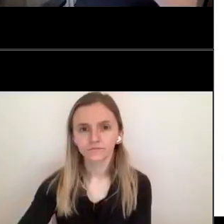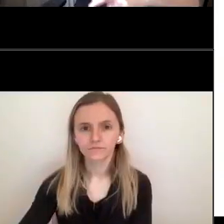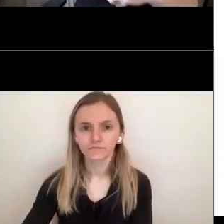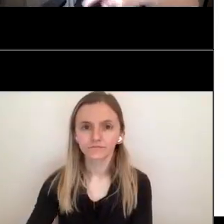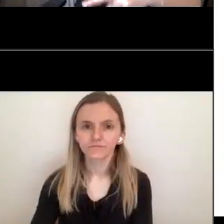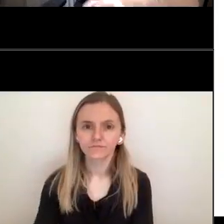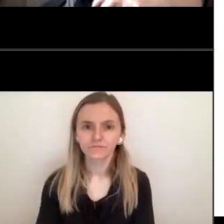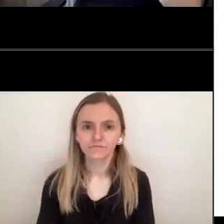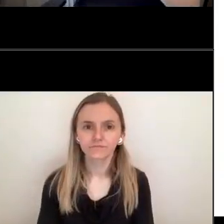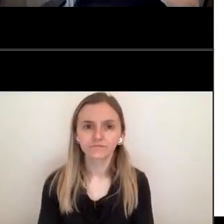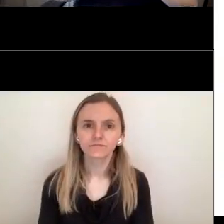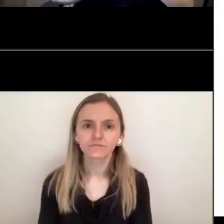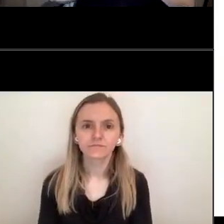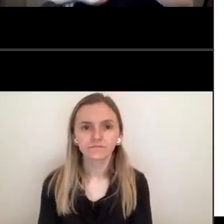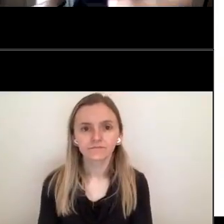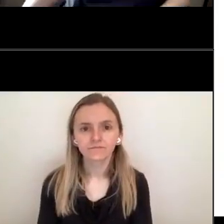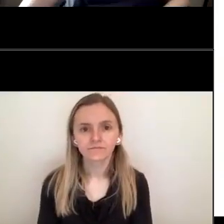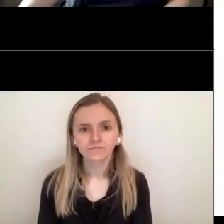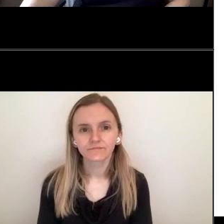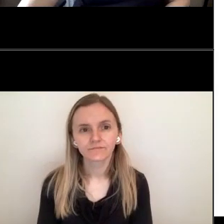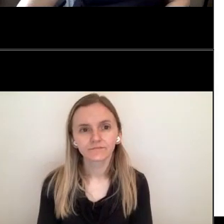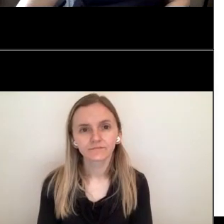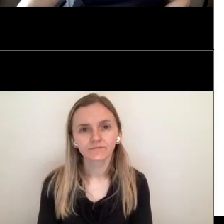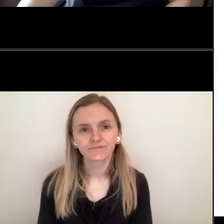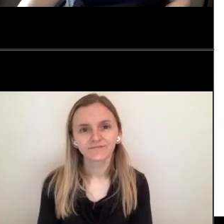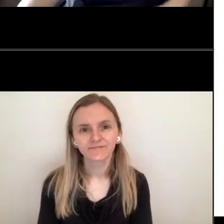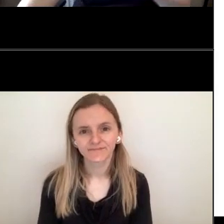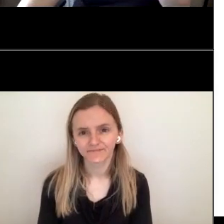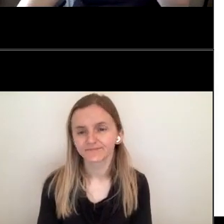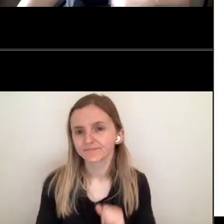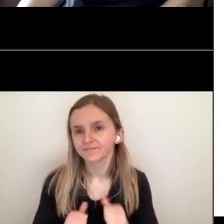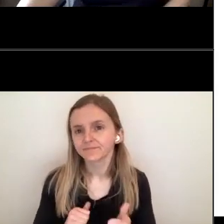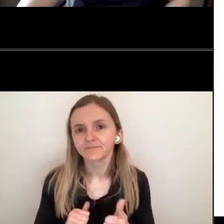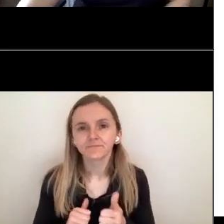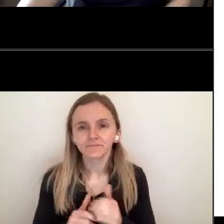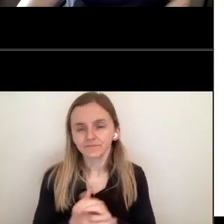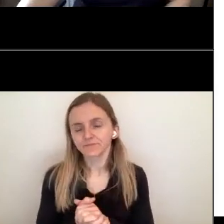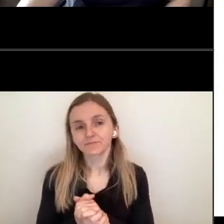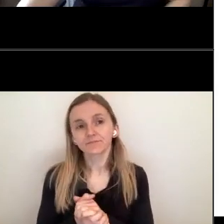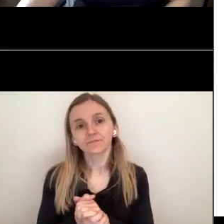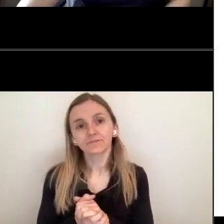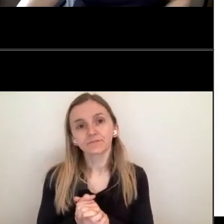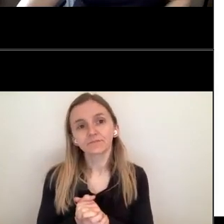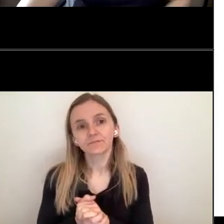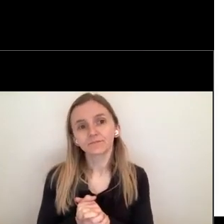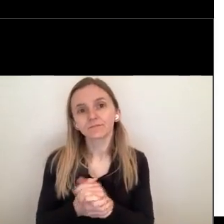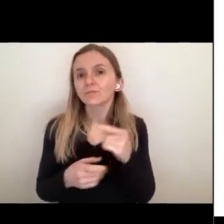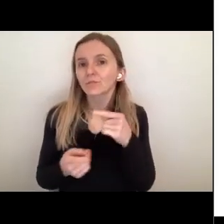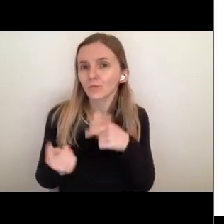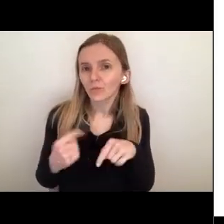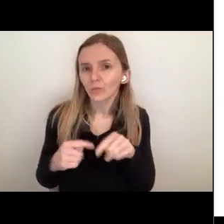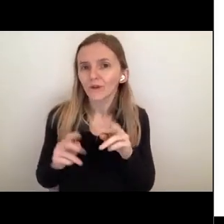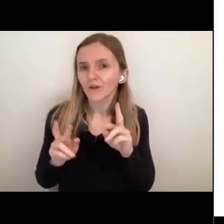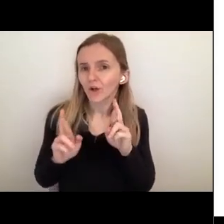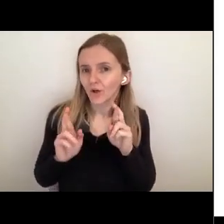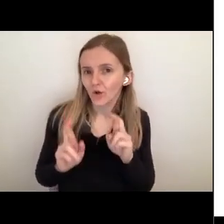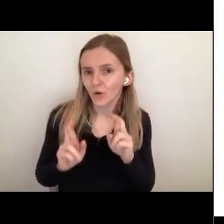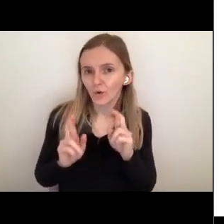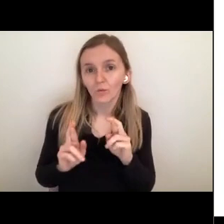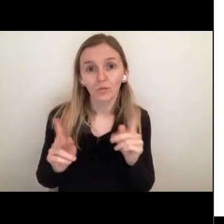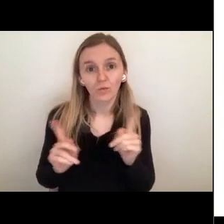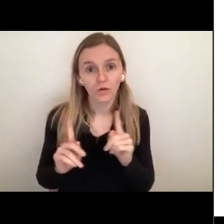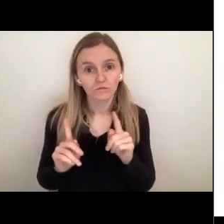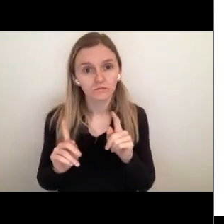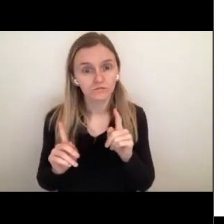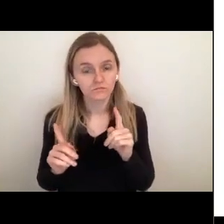And we're just hopeful then that whatever anybody's bringing into the